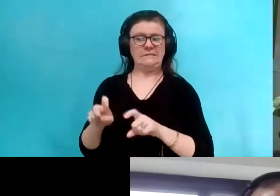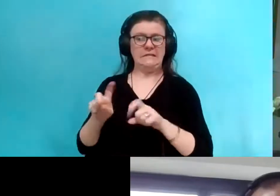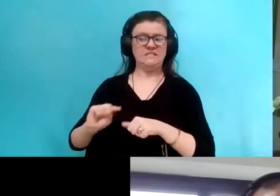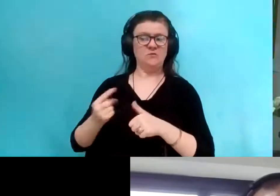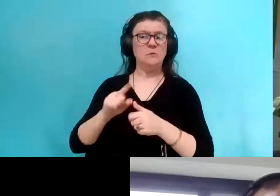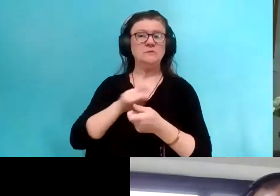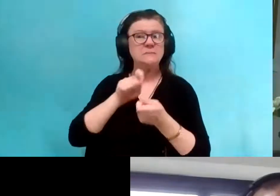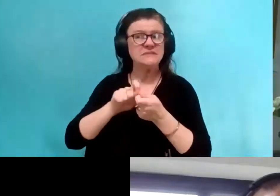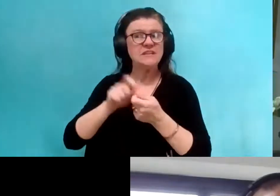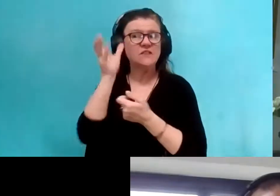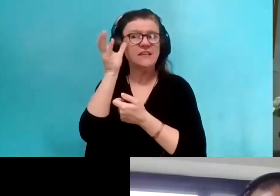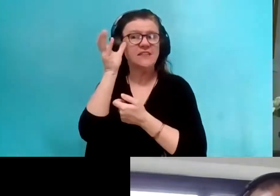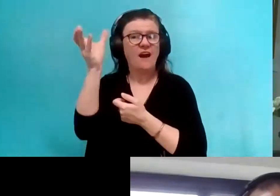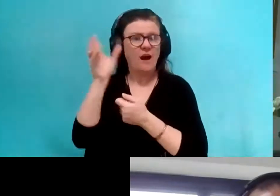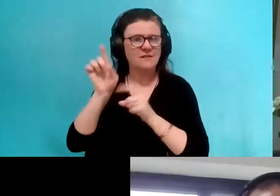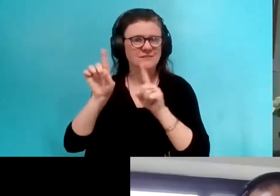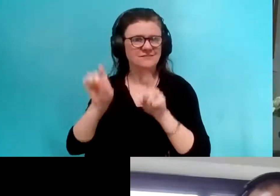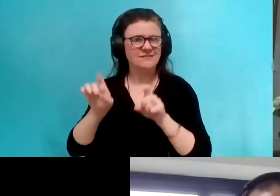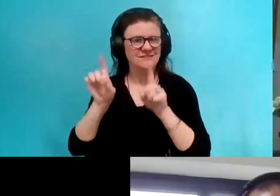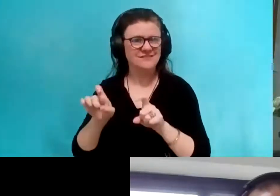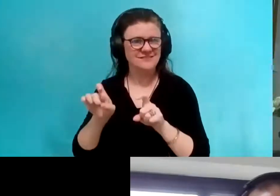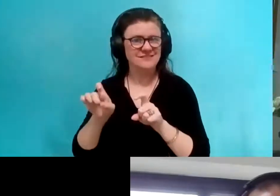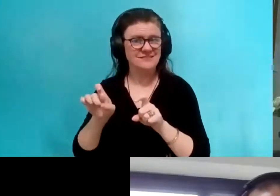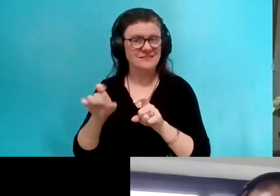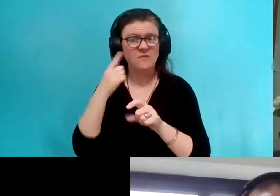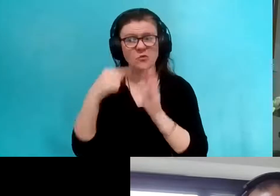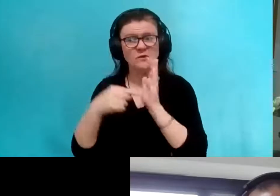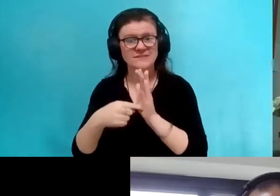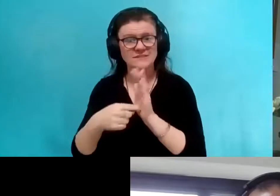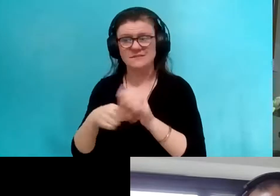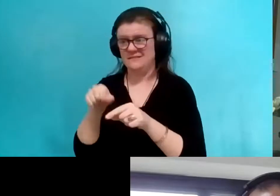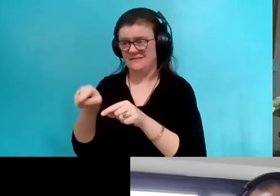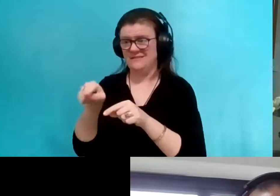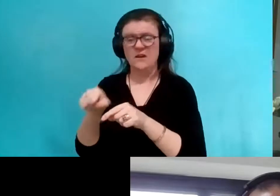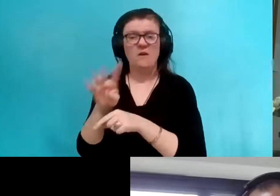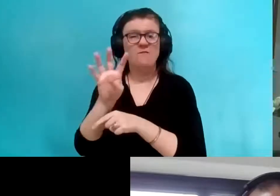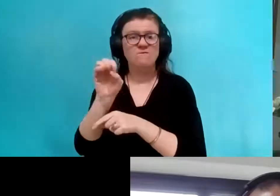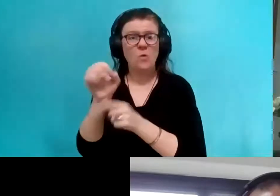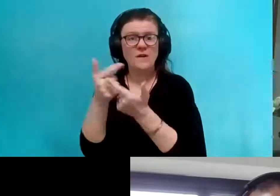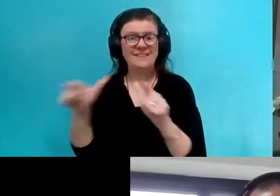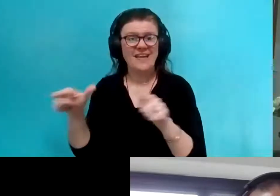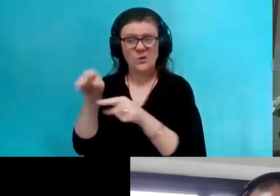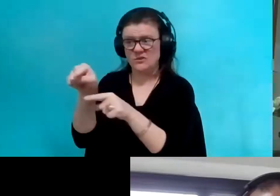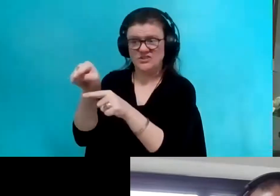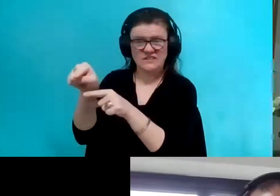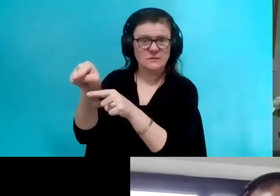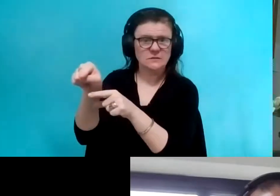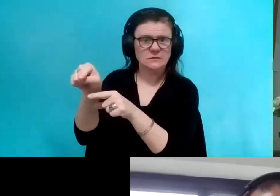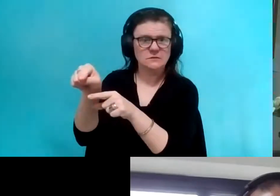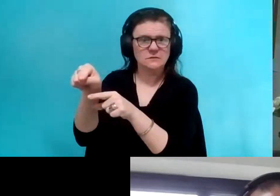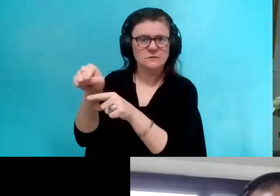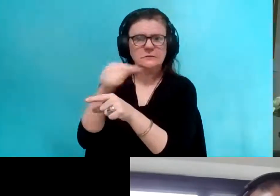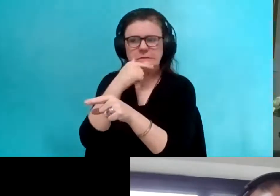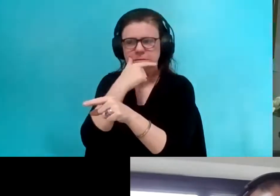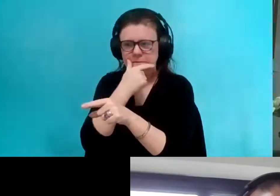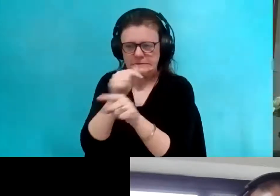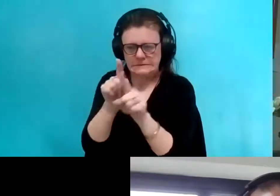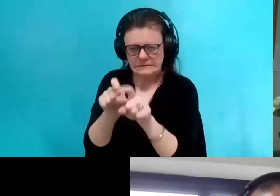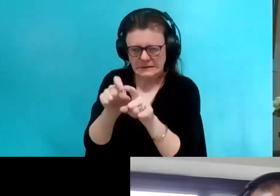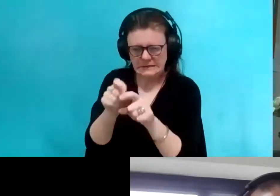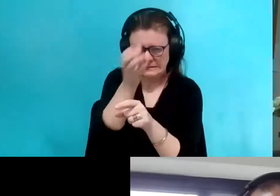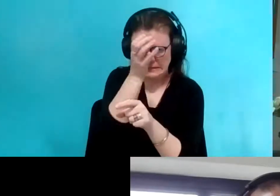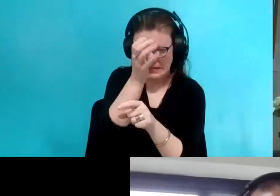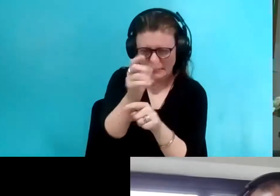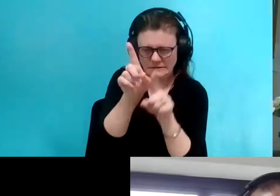testing in a place where more than like 40 languages are being spoken in a country. So you have to test it cognitively